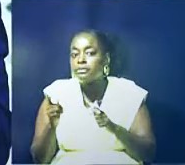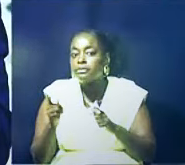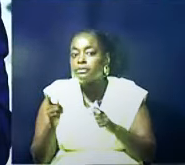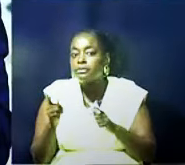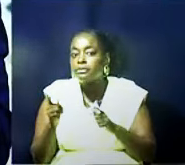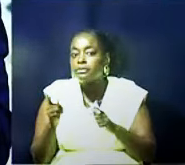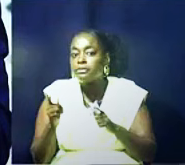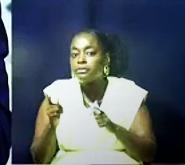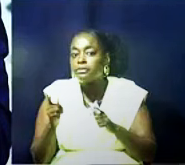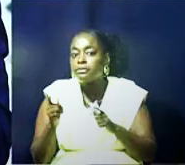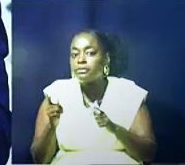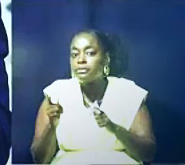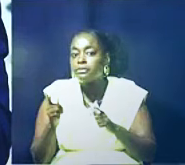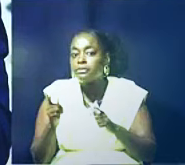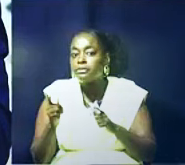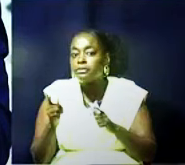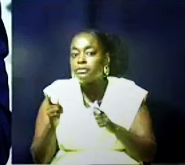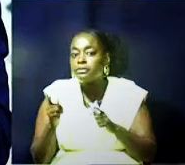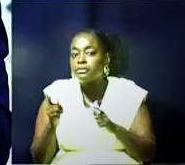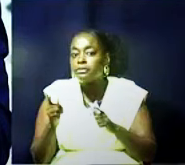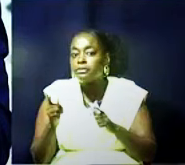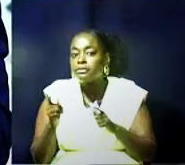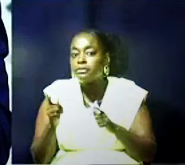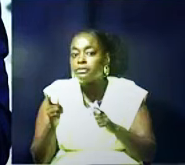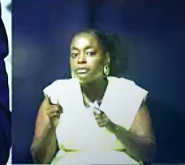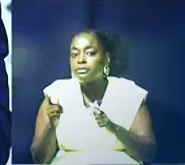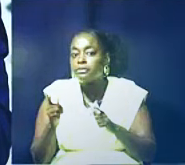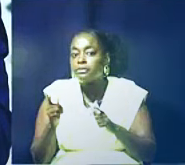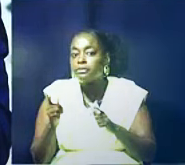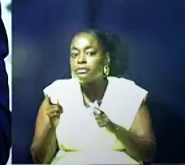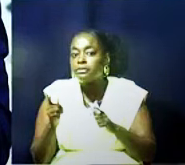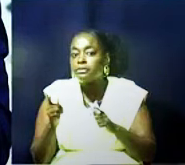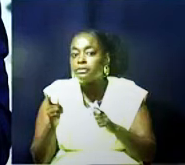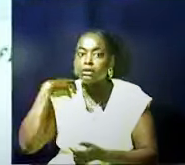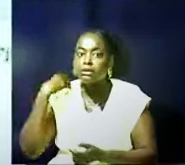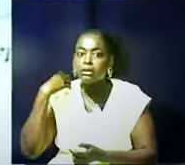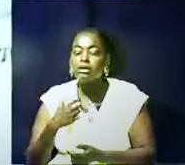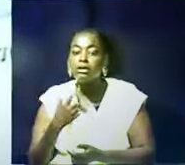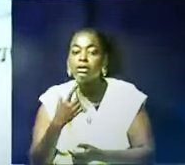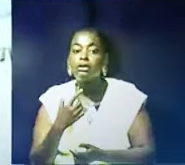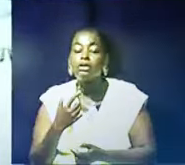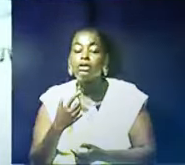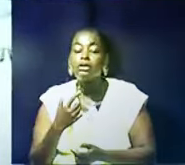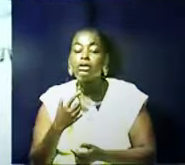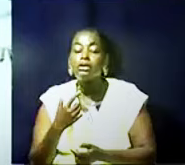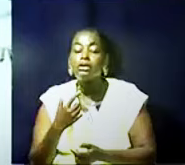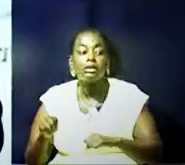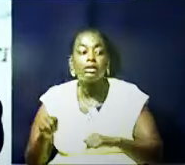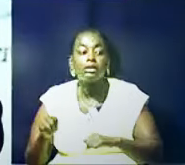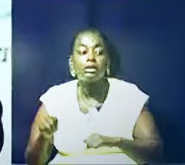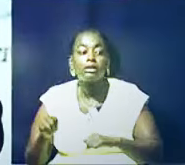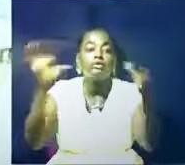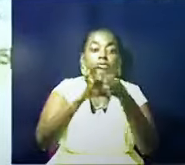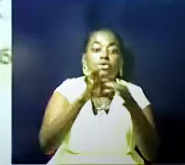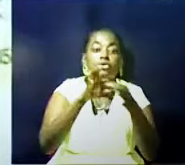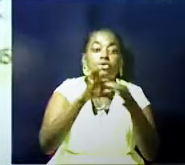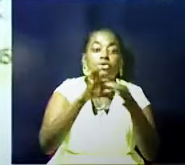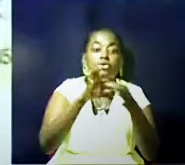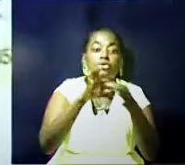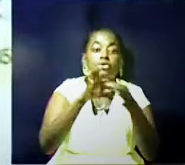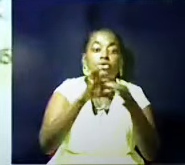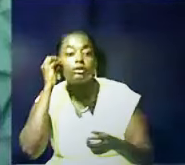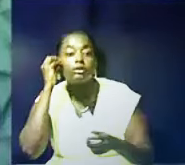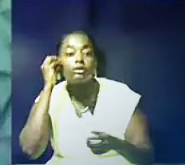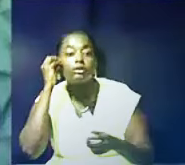Master, can I go with you to your house? Then he says, foxes have holes. Bears